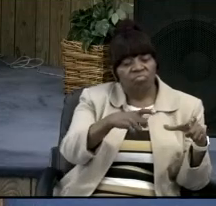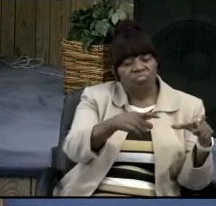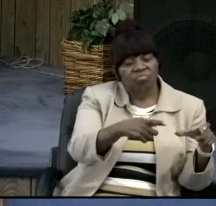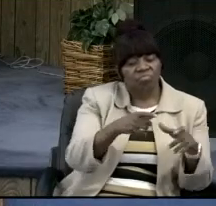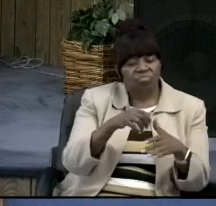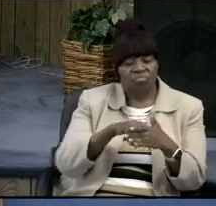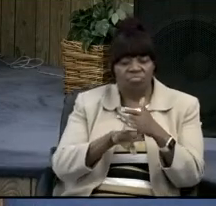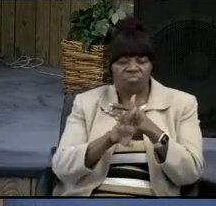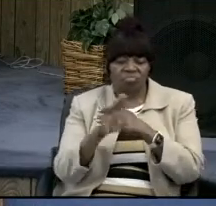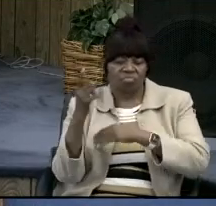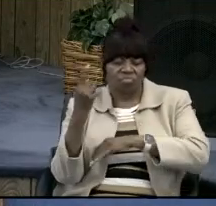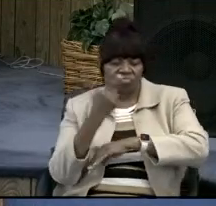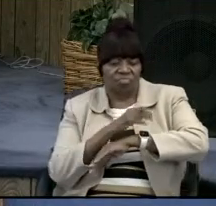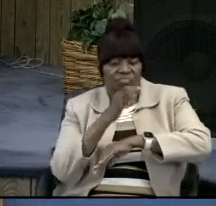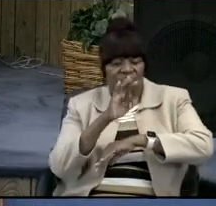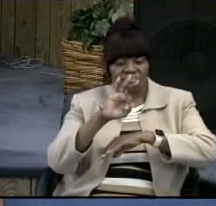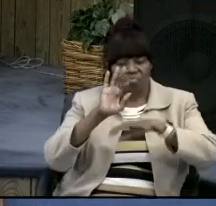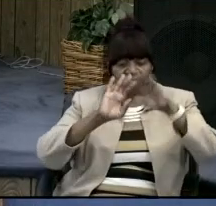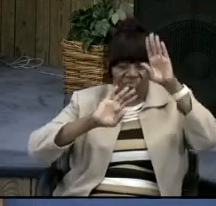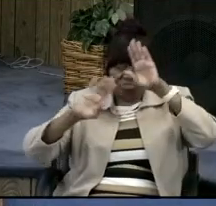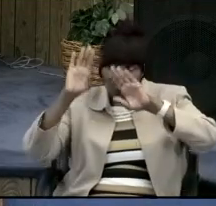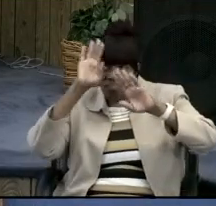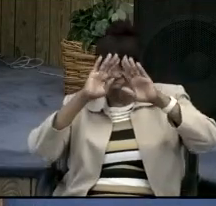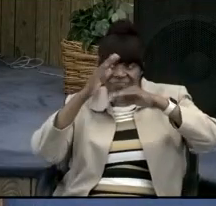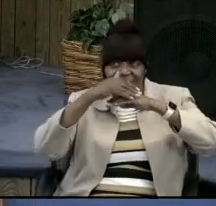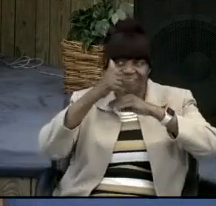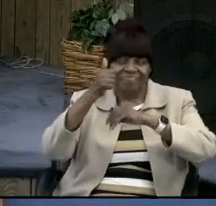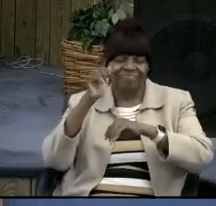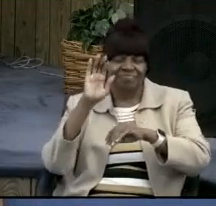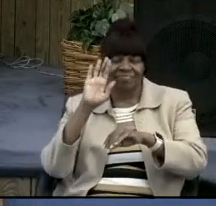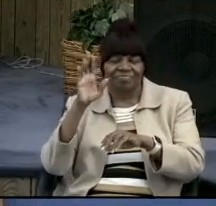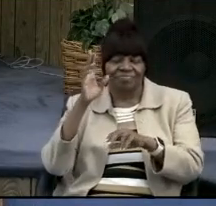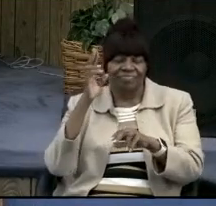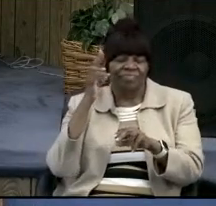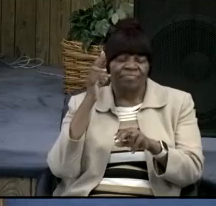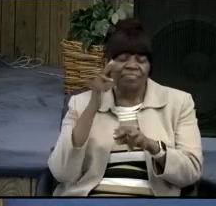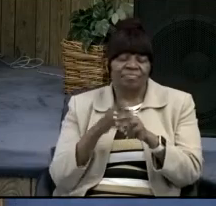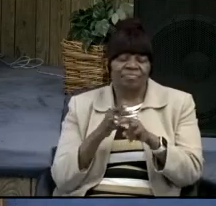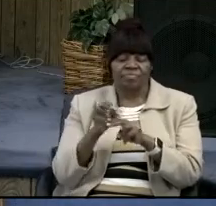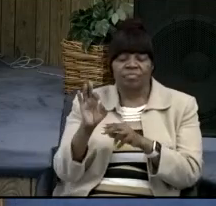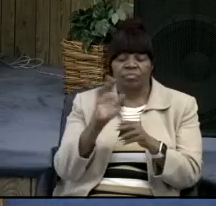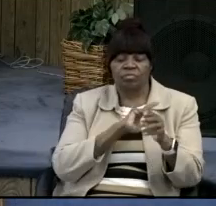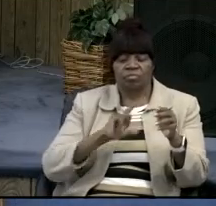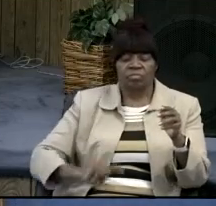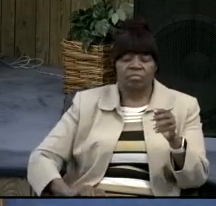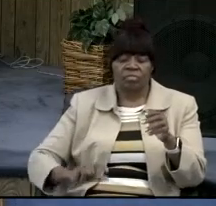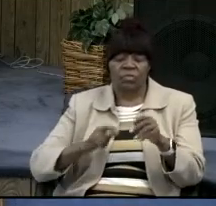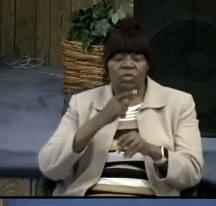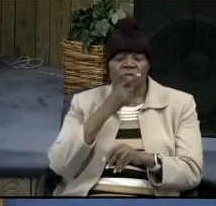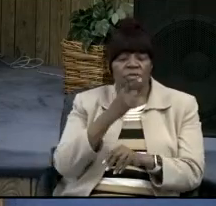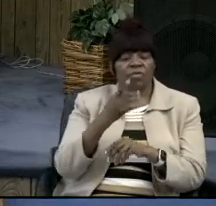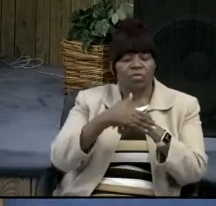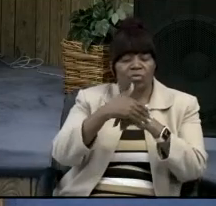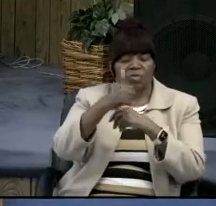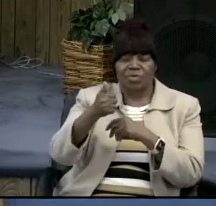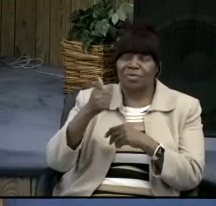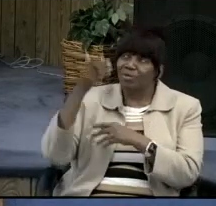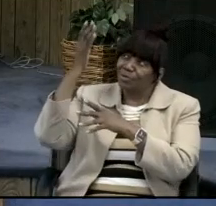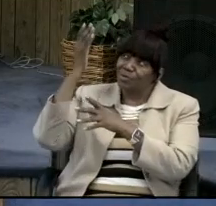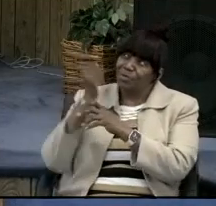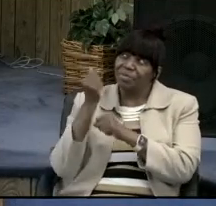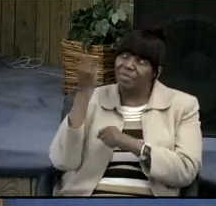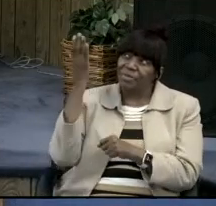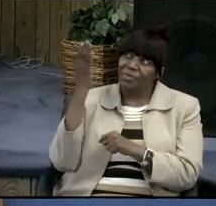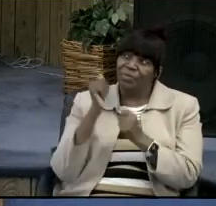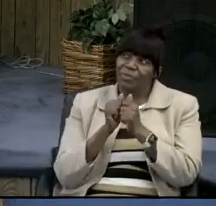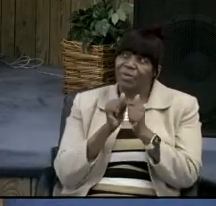your trouble, you called upon the name of the Lord. In the time of your distress, you called him and trusted him